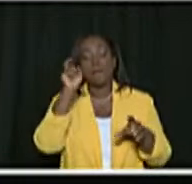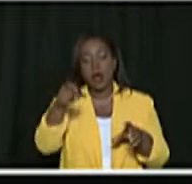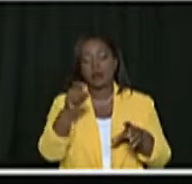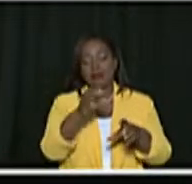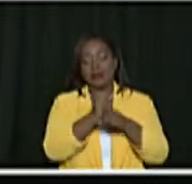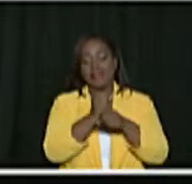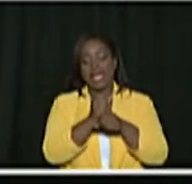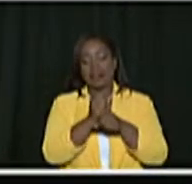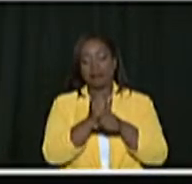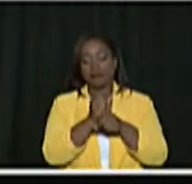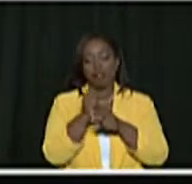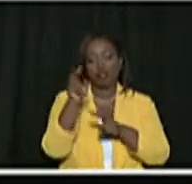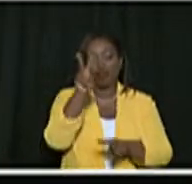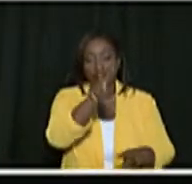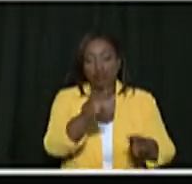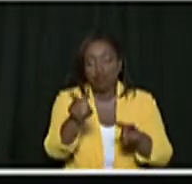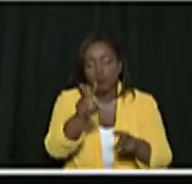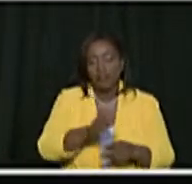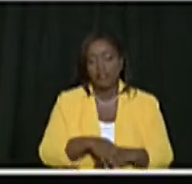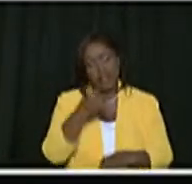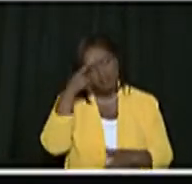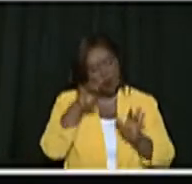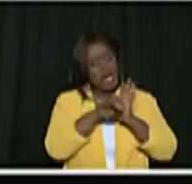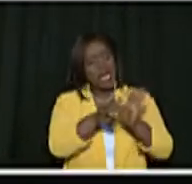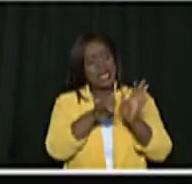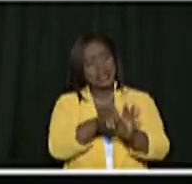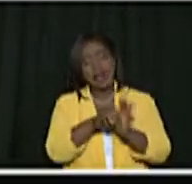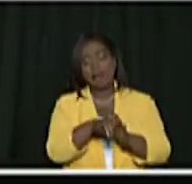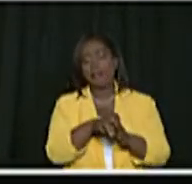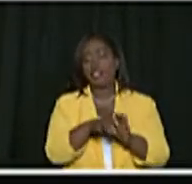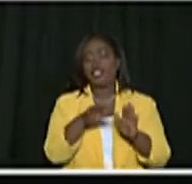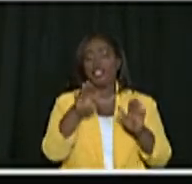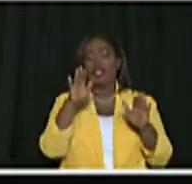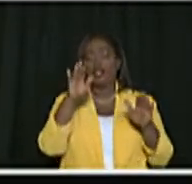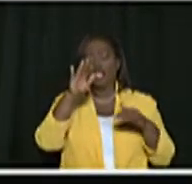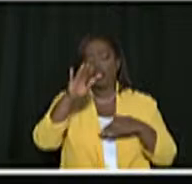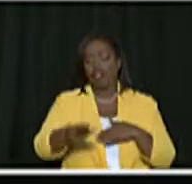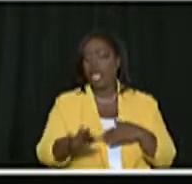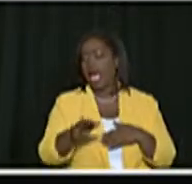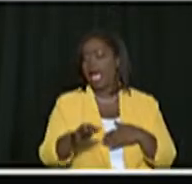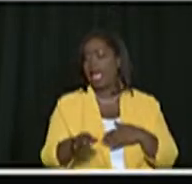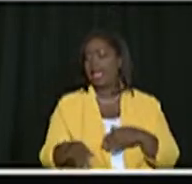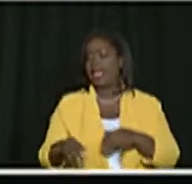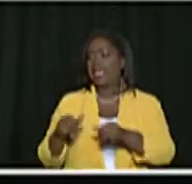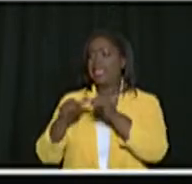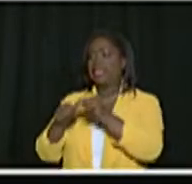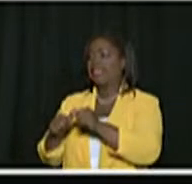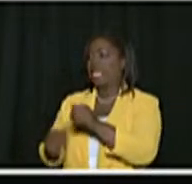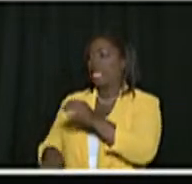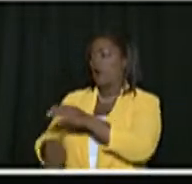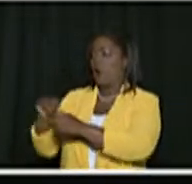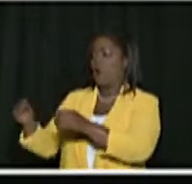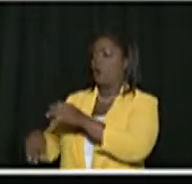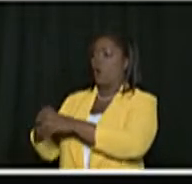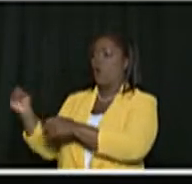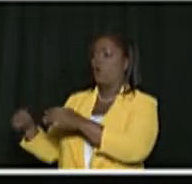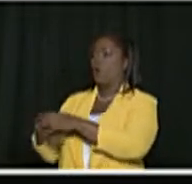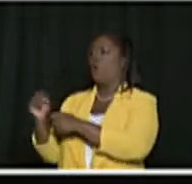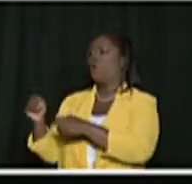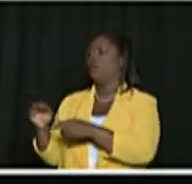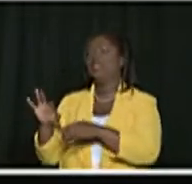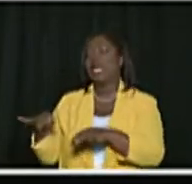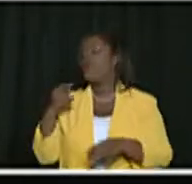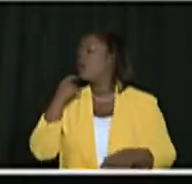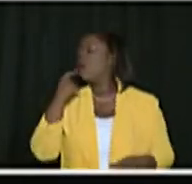by a parent to be coming home from school or to be staying out, then they would say you must be getting by 6 o'clock or whatever the